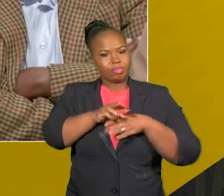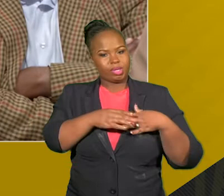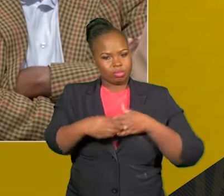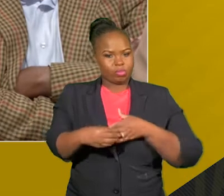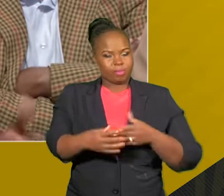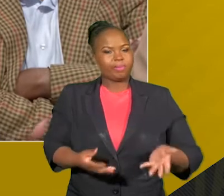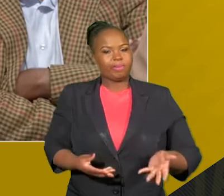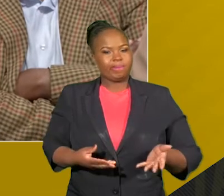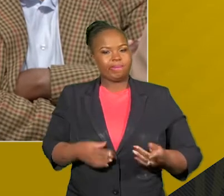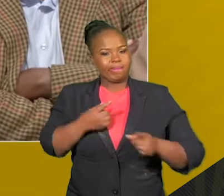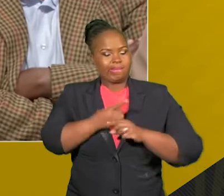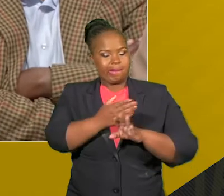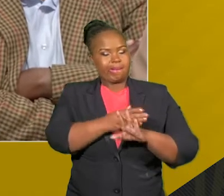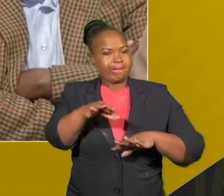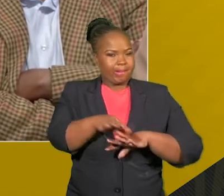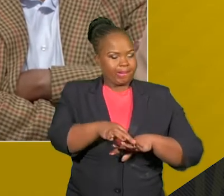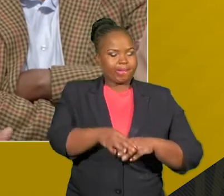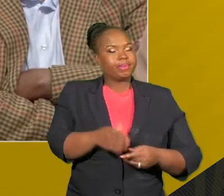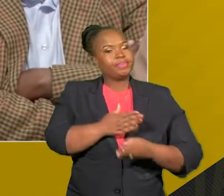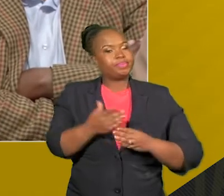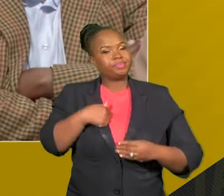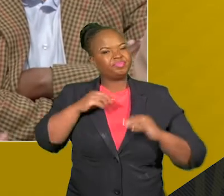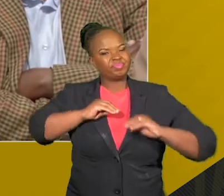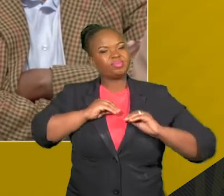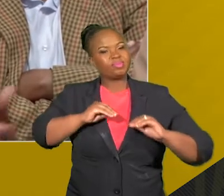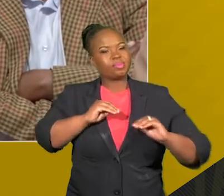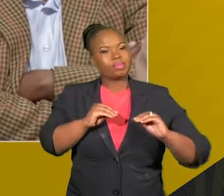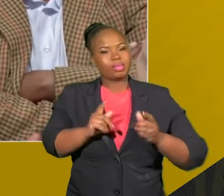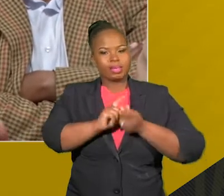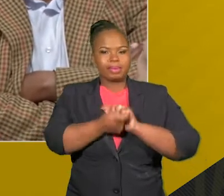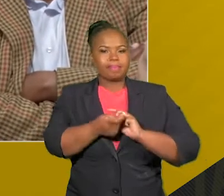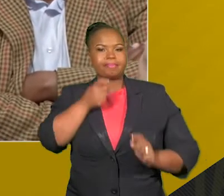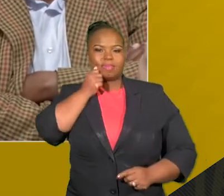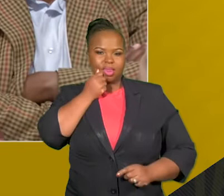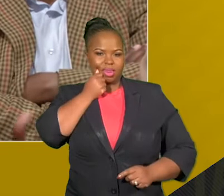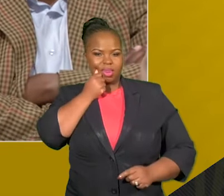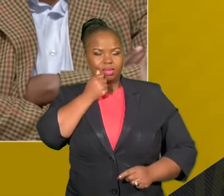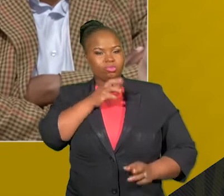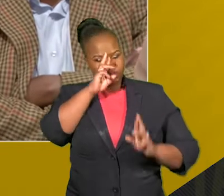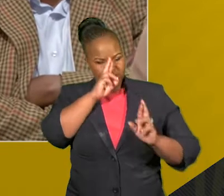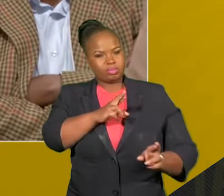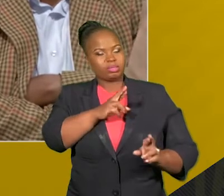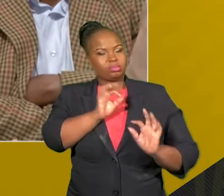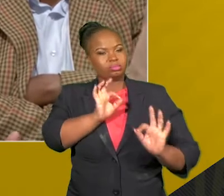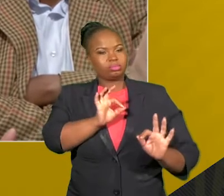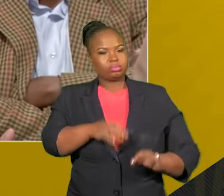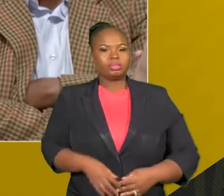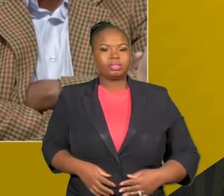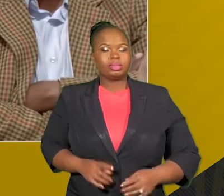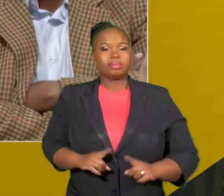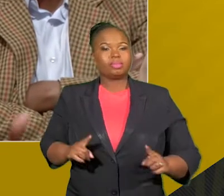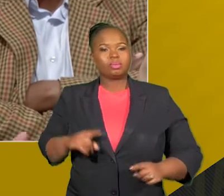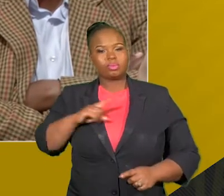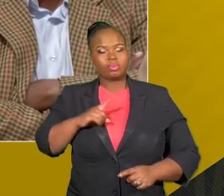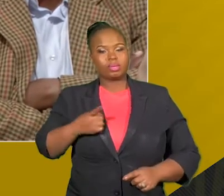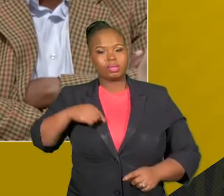into marriage. I've got boys that I'm actually teaching them to be men, to be, you know, respective men. But, you know, the things